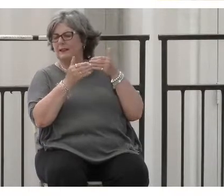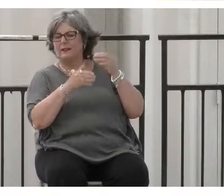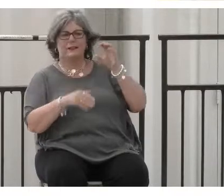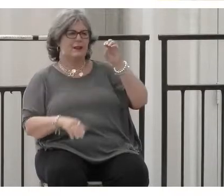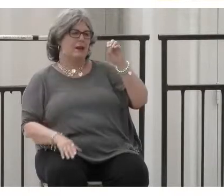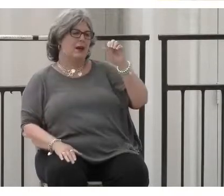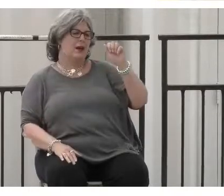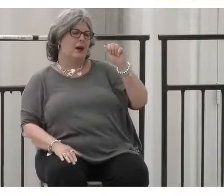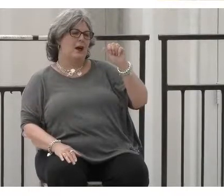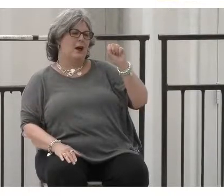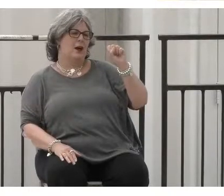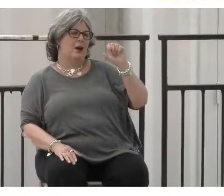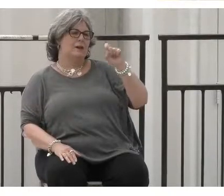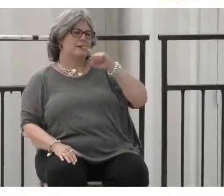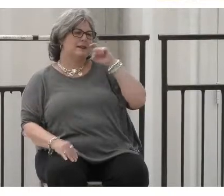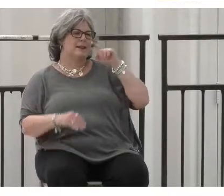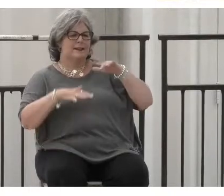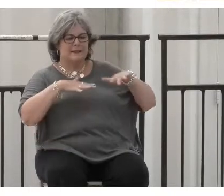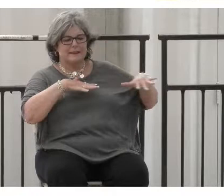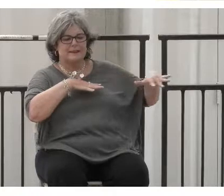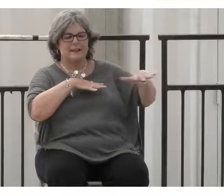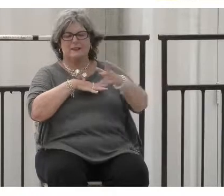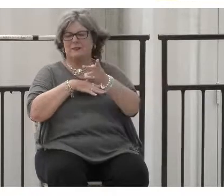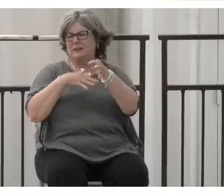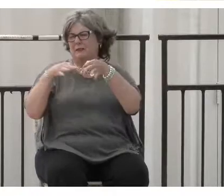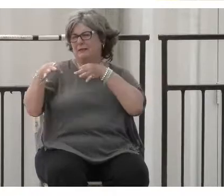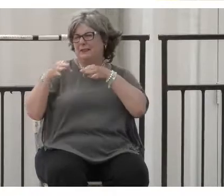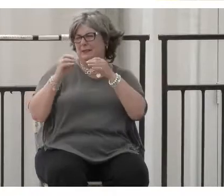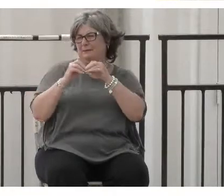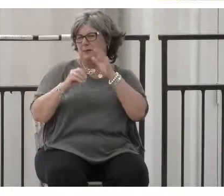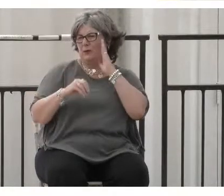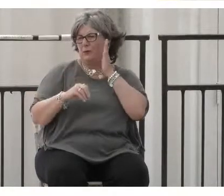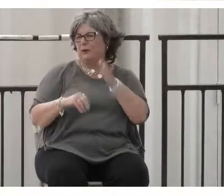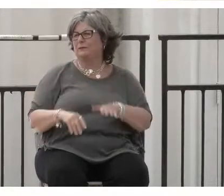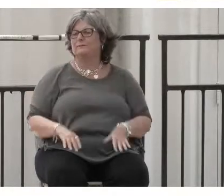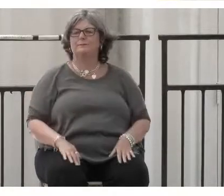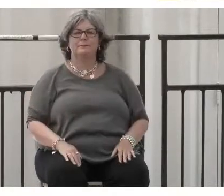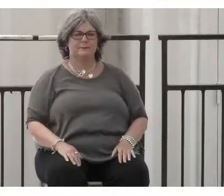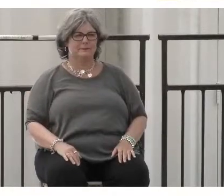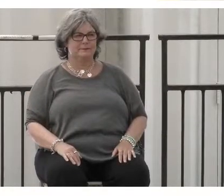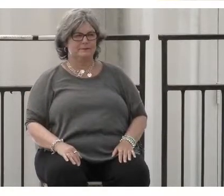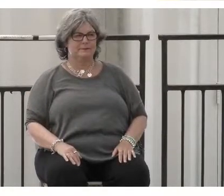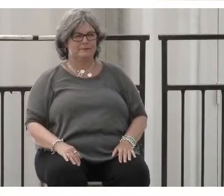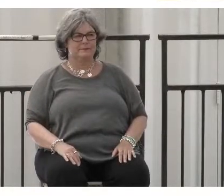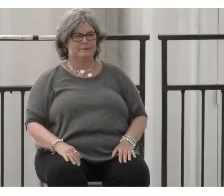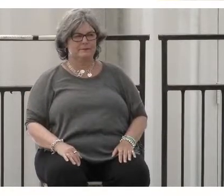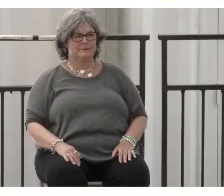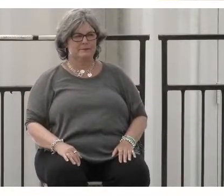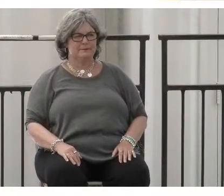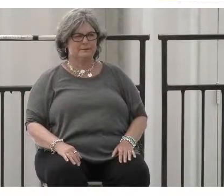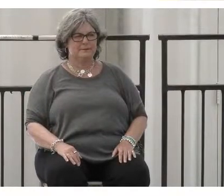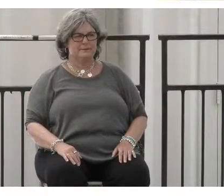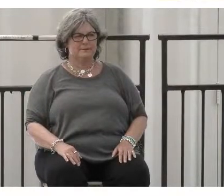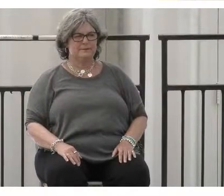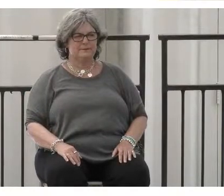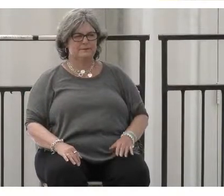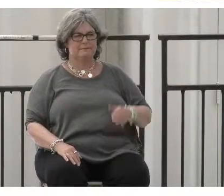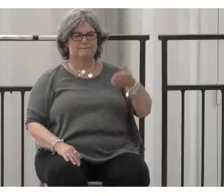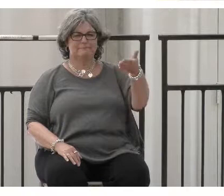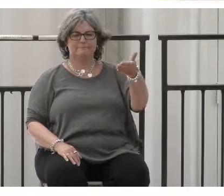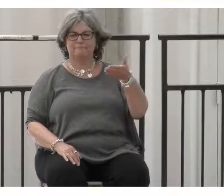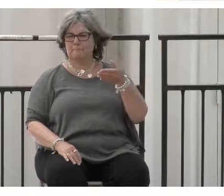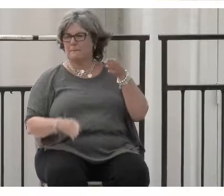in the desert, and that they will tell you more about through this discussion. I would also like to welcome Sandra Pizik, who's